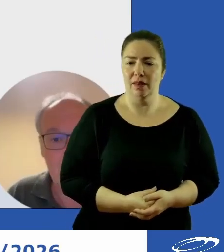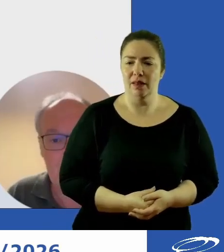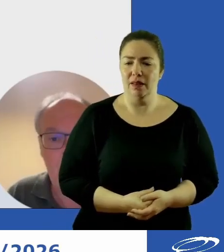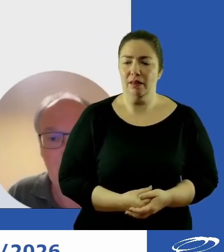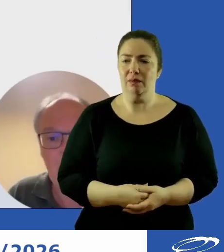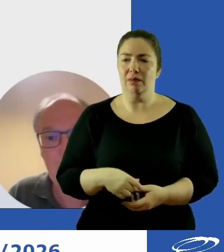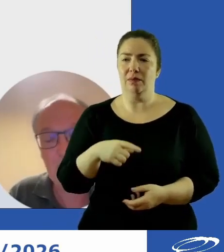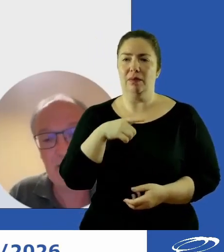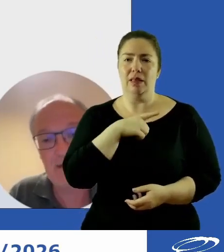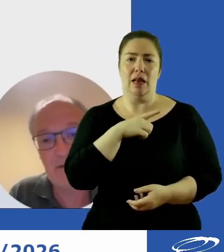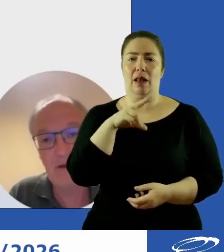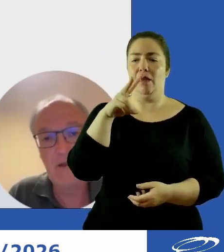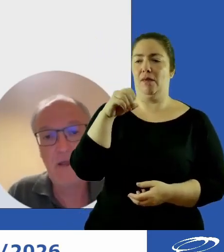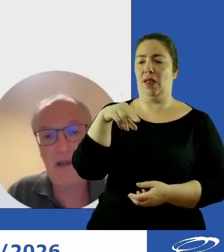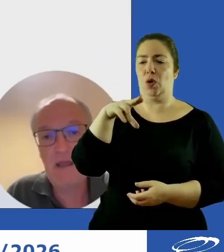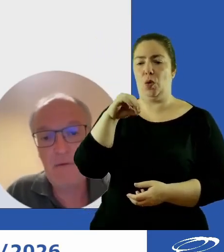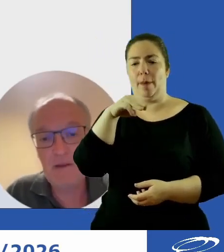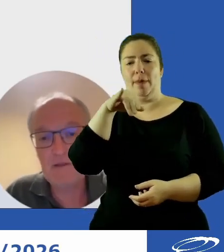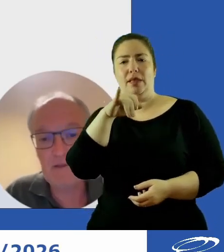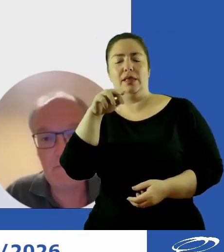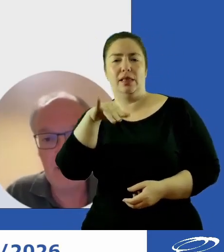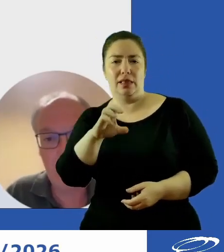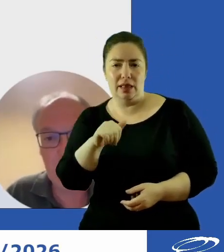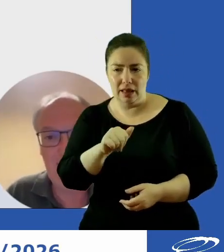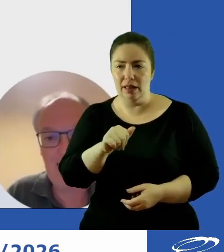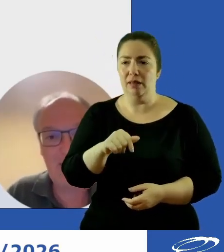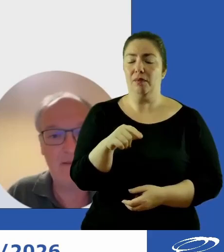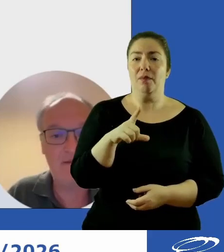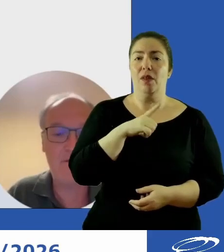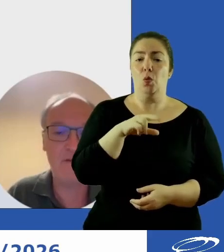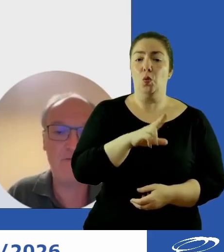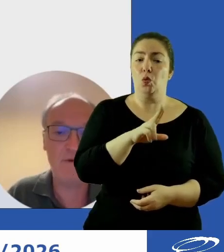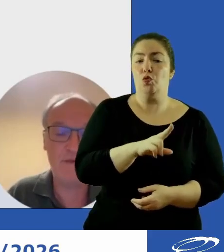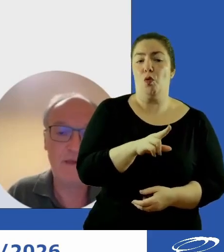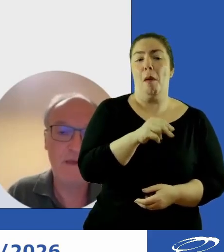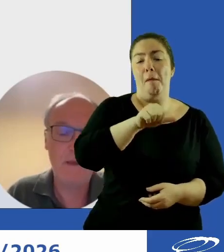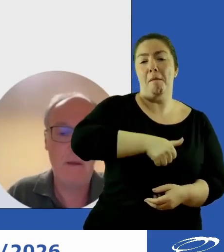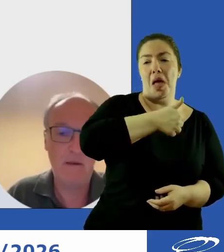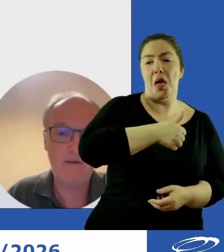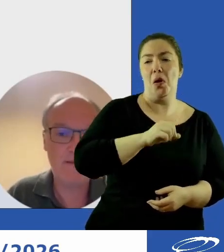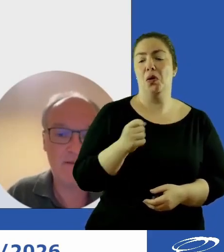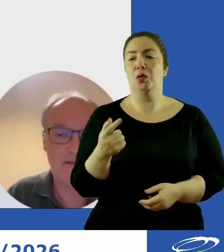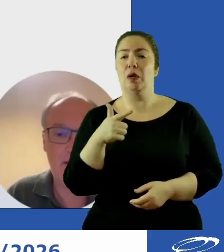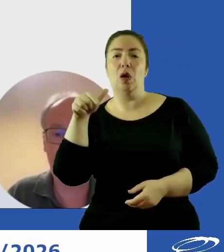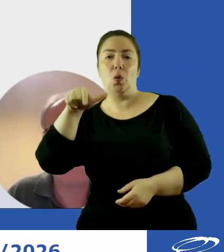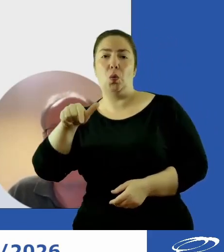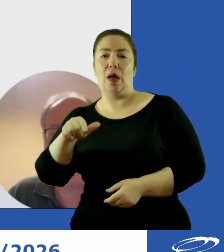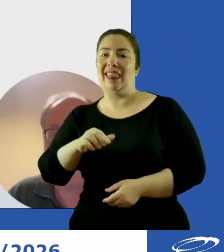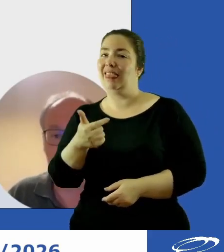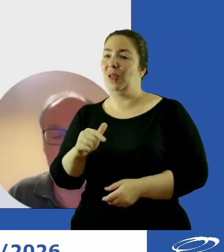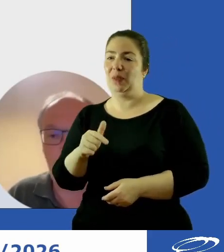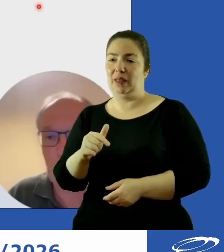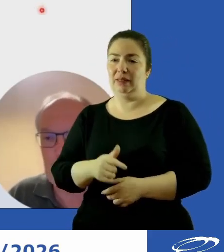4 milligrams per liter, and even at 16 milligrams, again, the difference was statistically significant